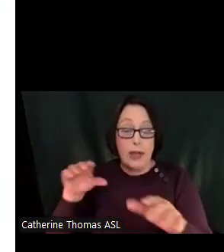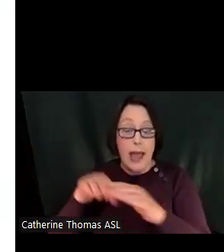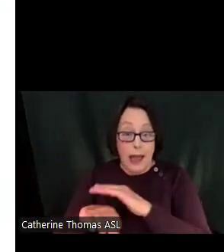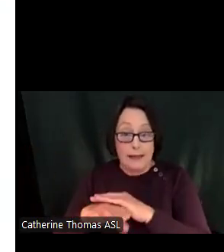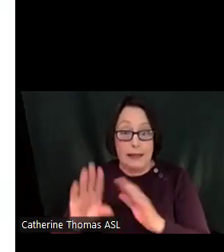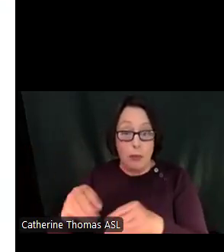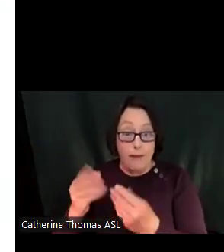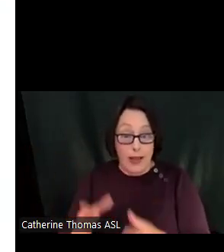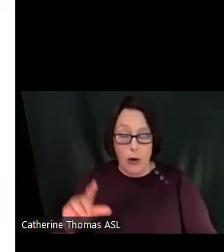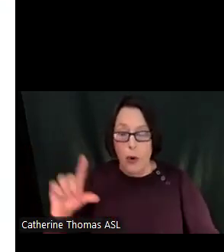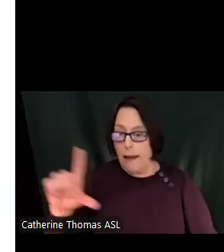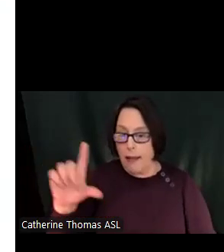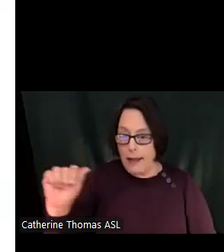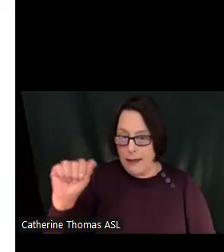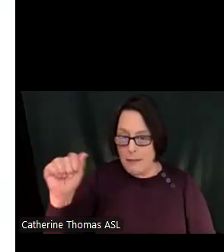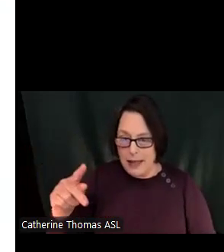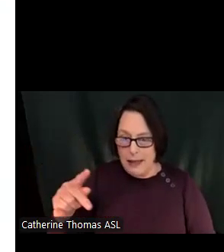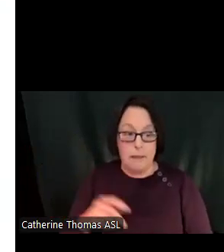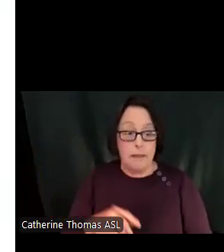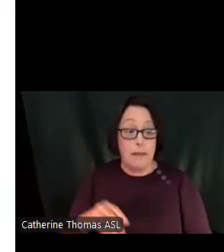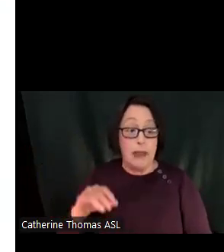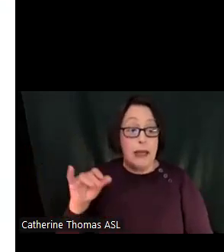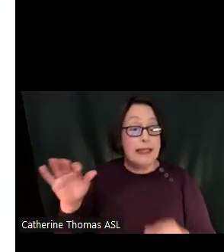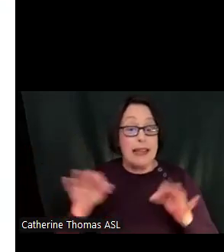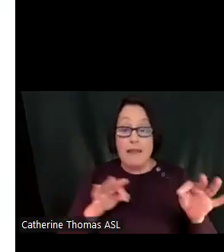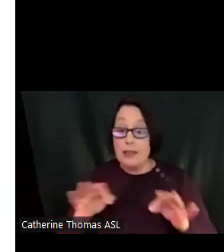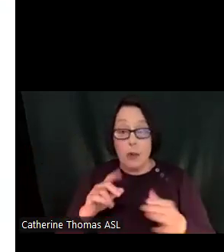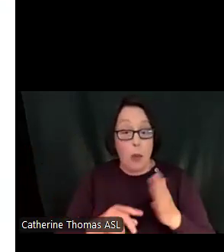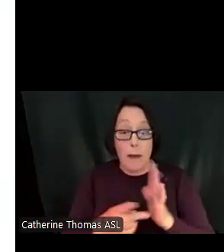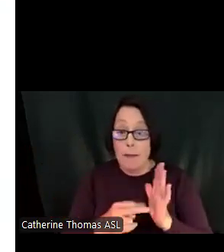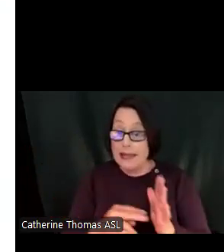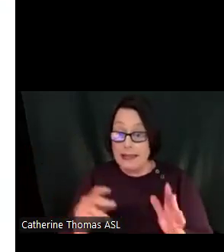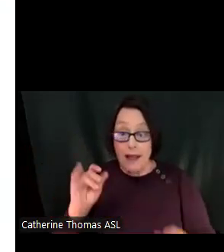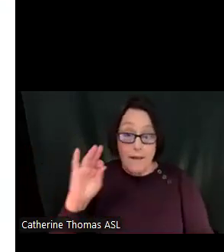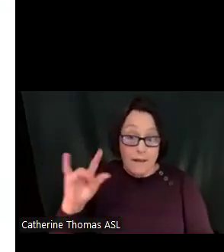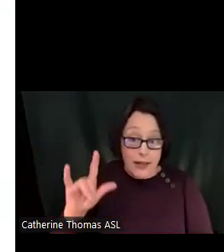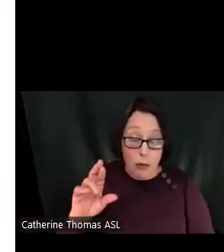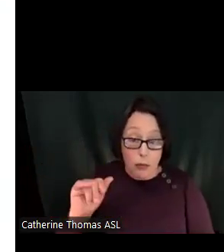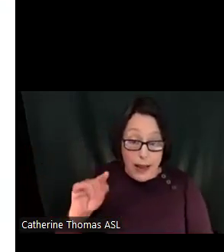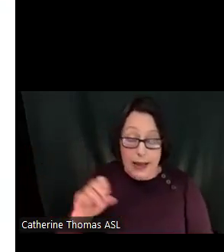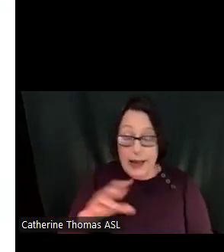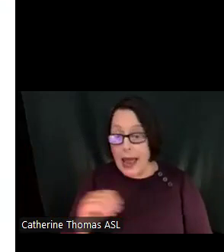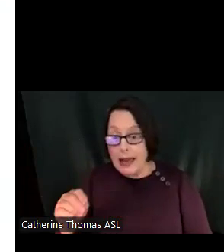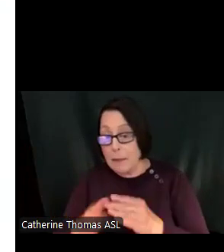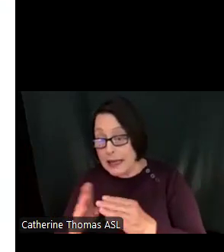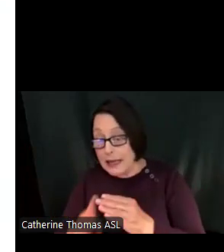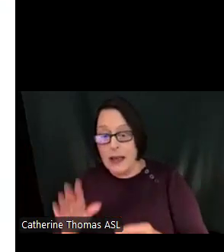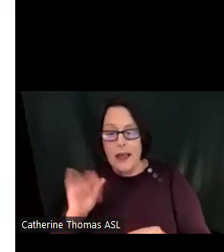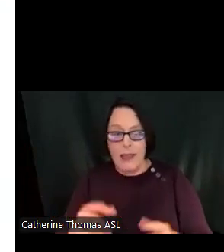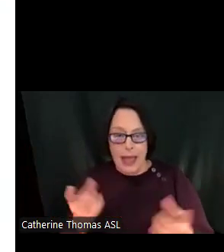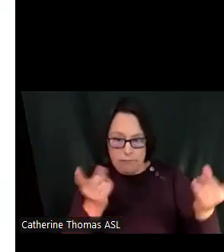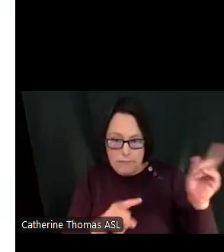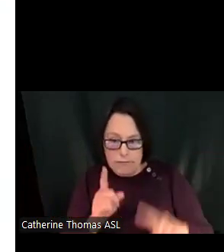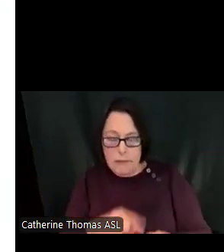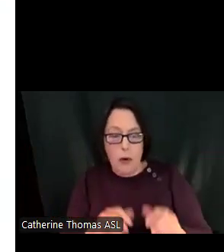LAPs. The definitions for the completed and fill rates were developed in a collaboration with the Interpreters